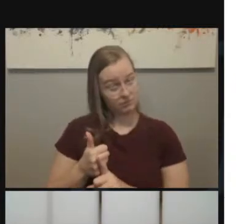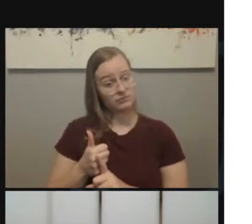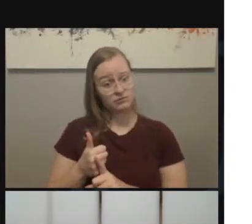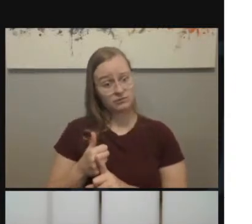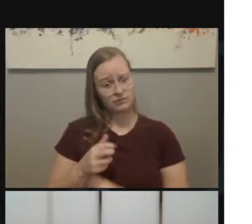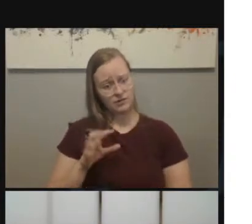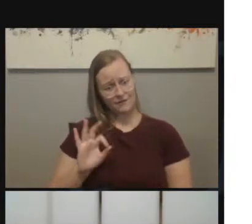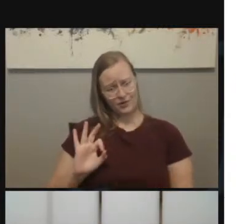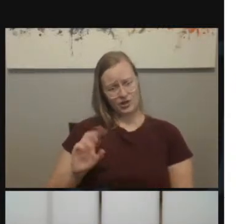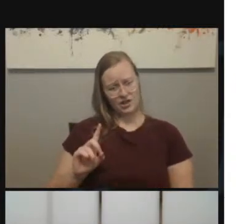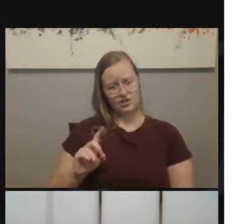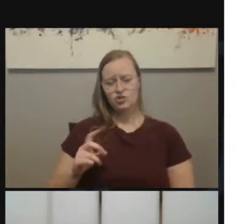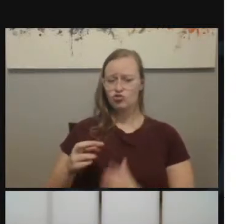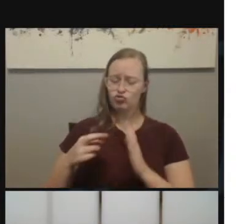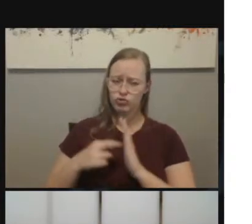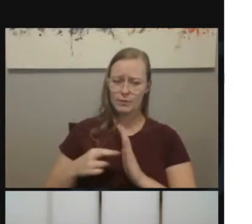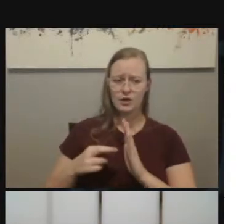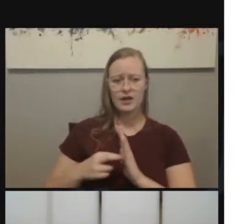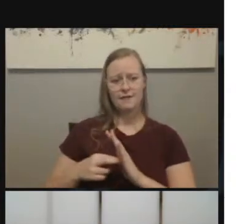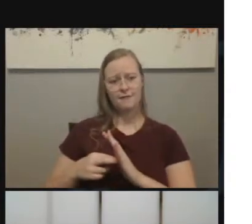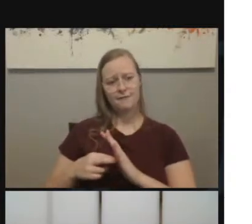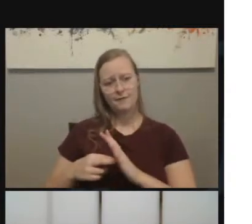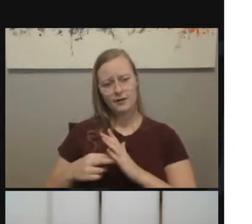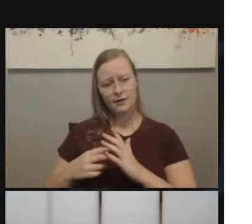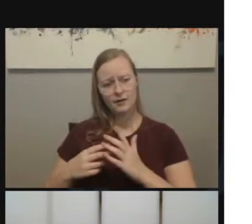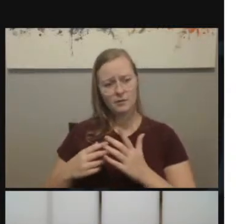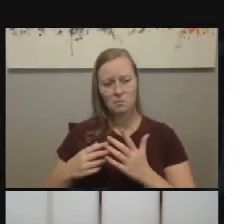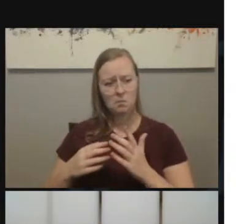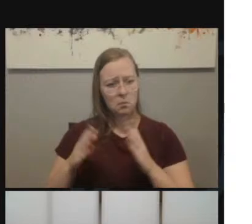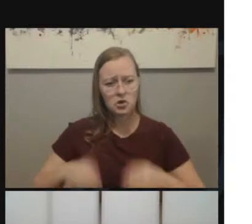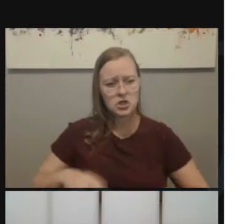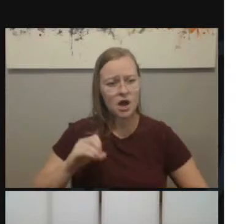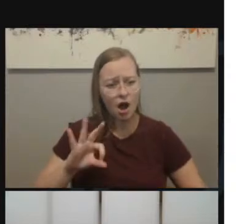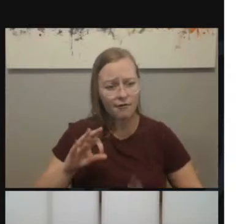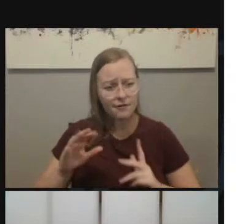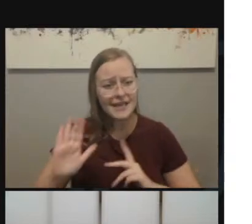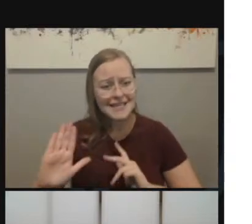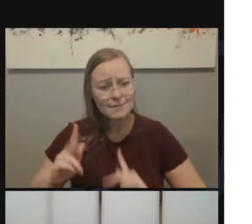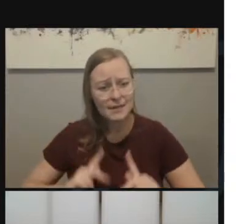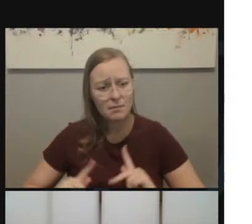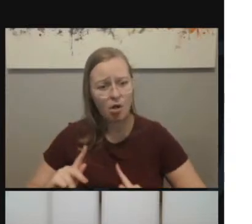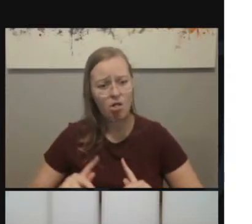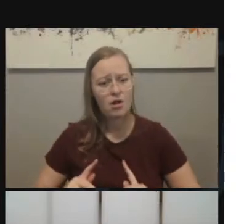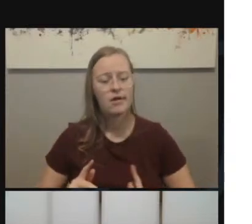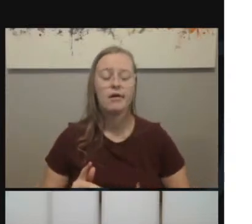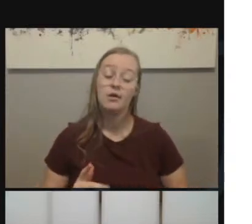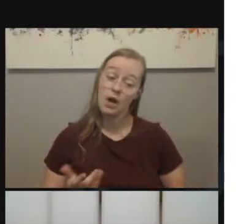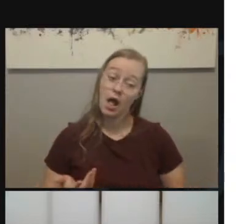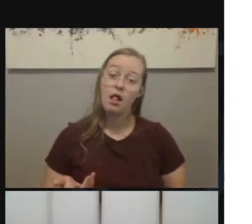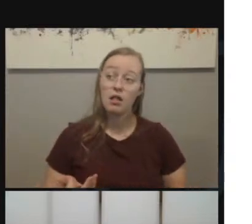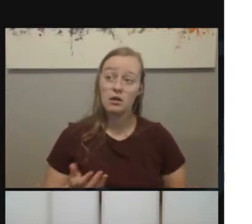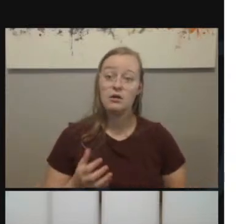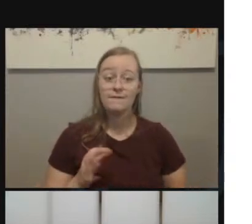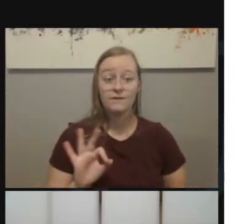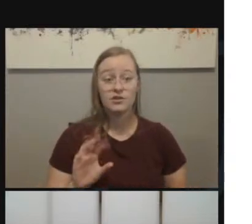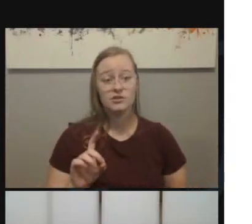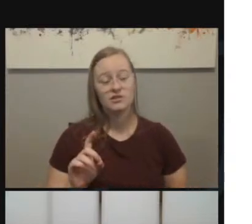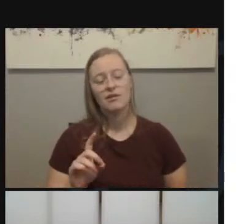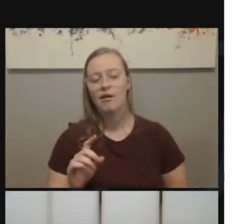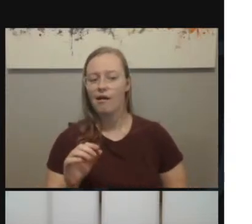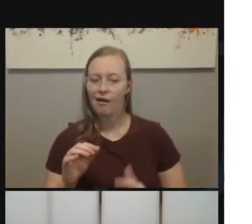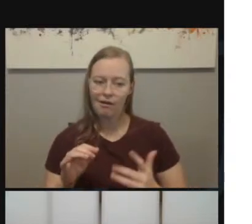the representative figure of his people? Well, Douglass was constantly regarded in that